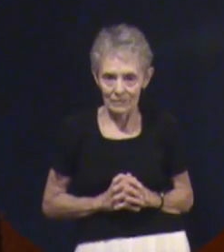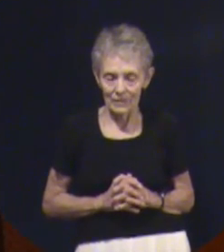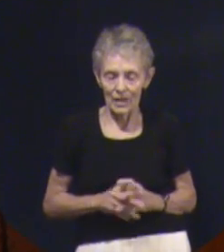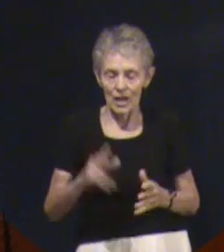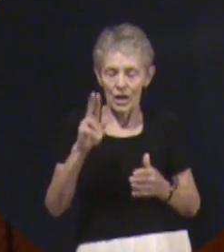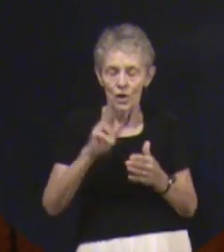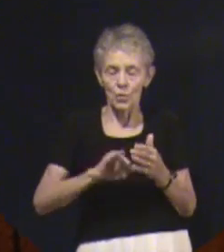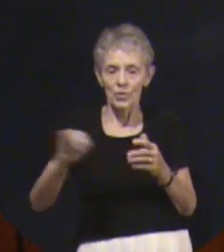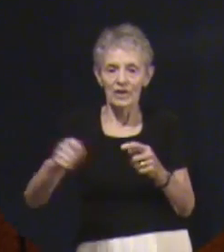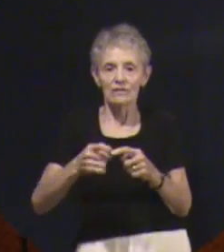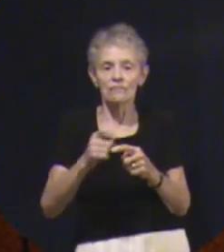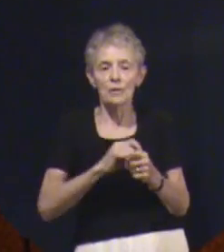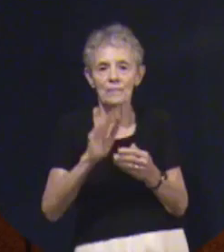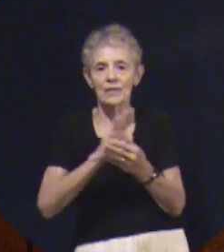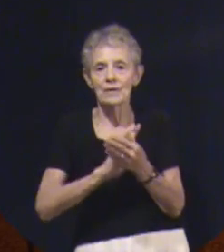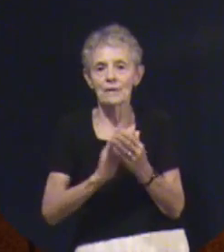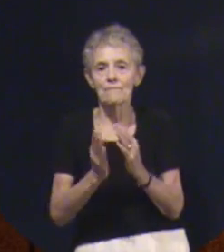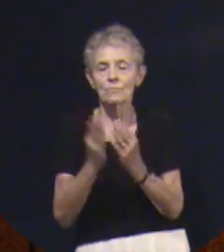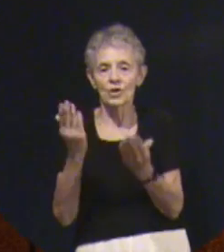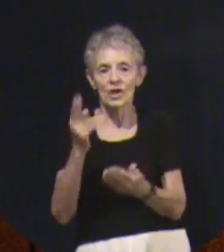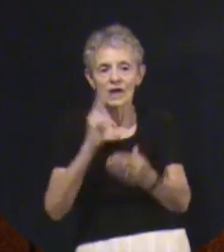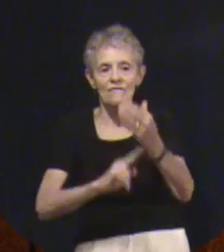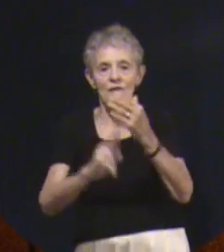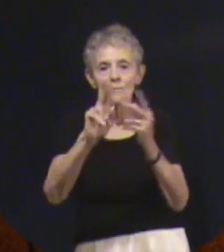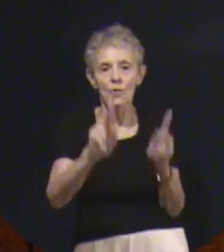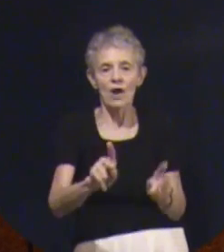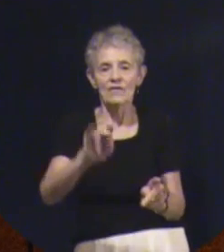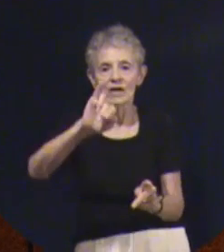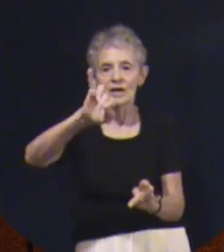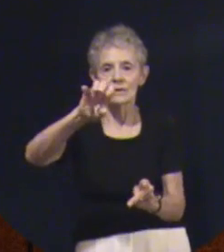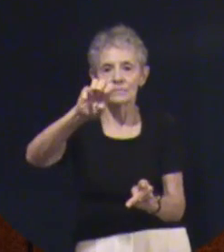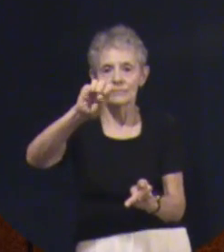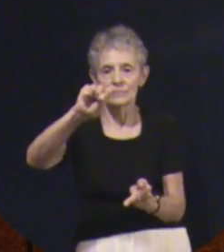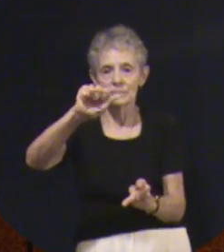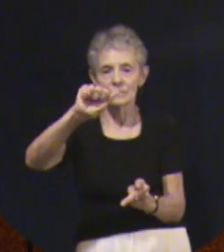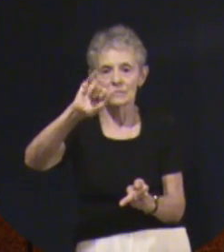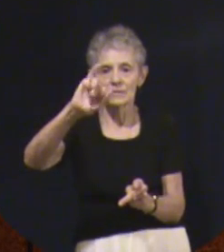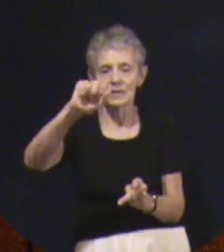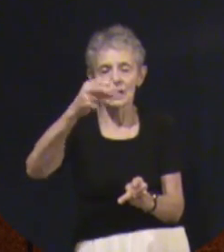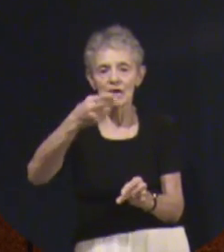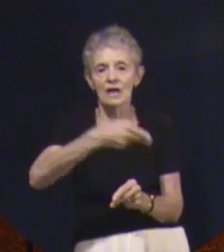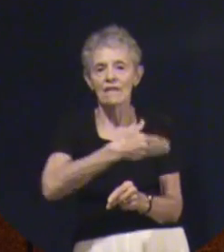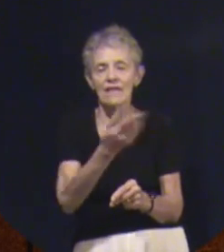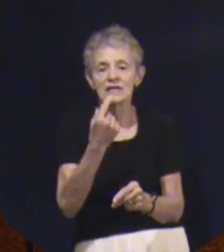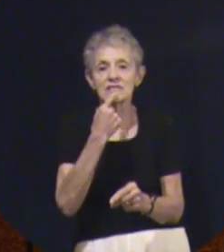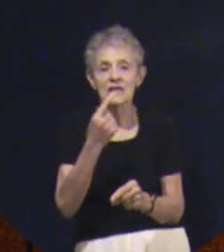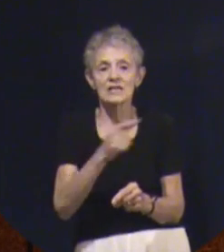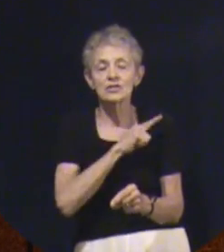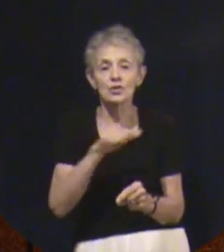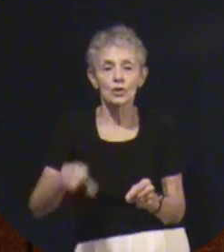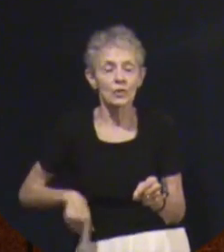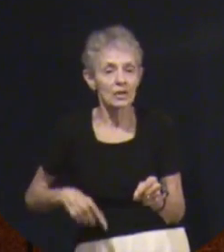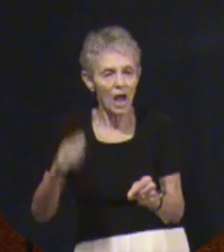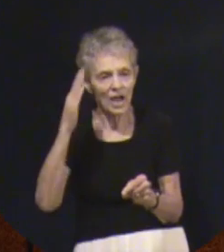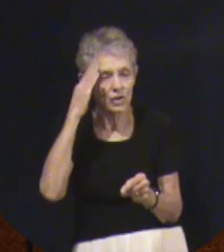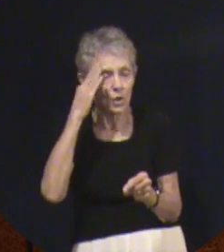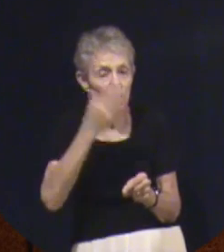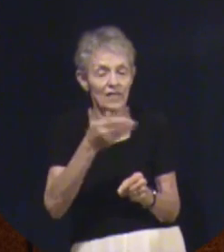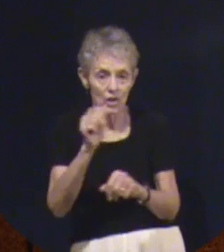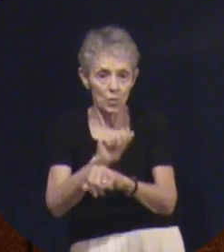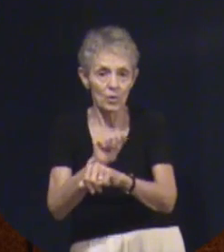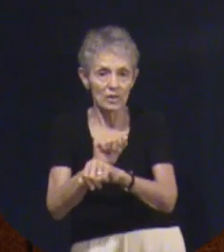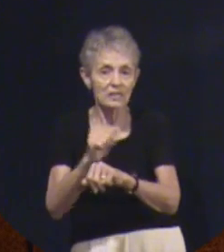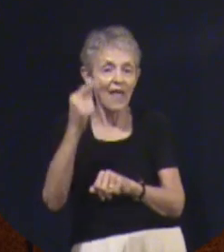A reading from the book of the prophet Isaiah. Thus says the Lord, I know their works and